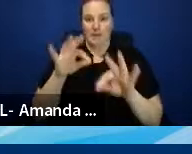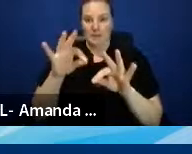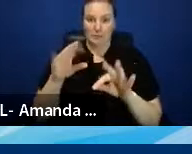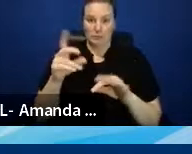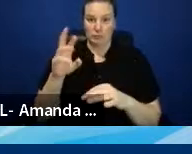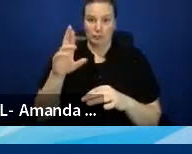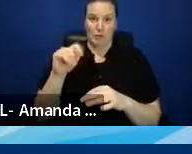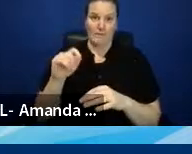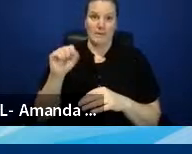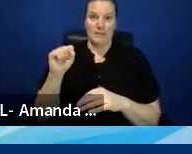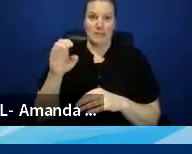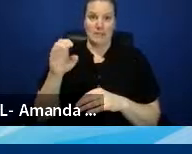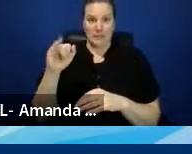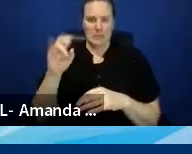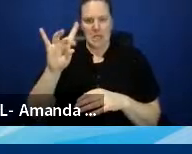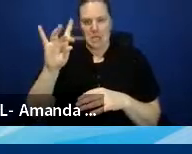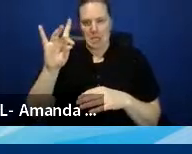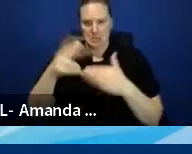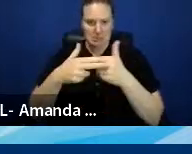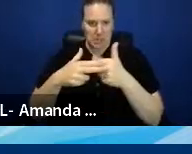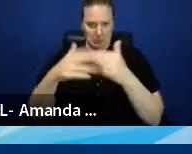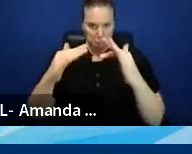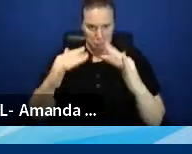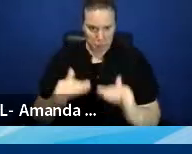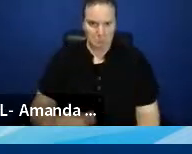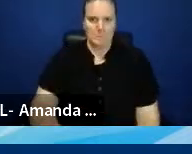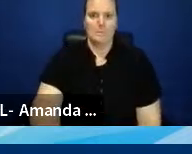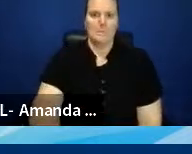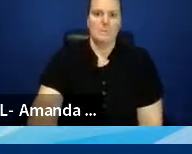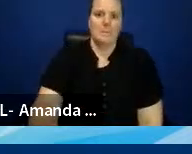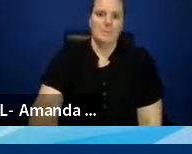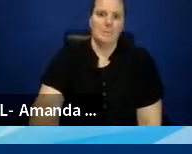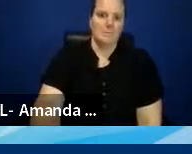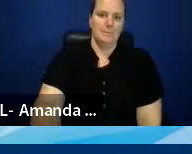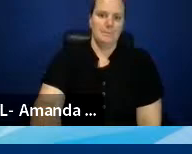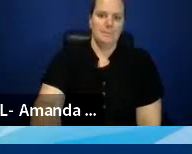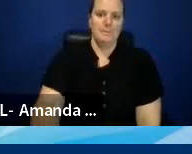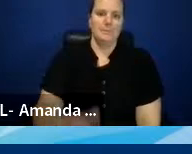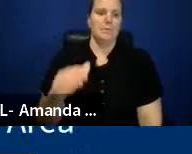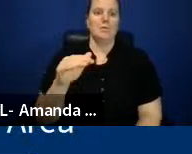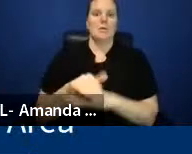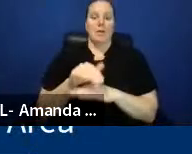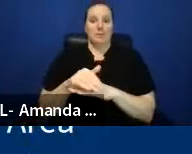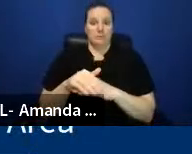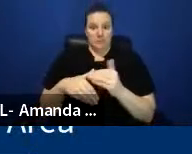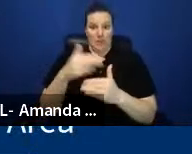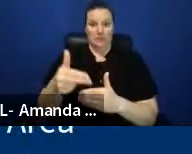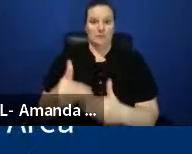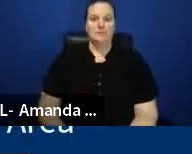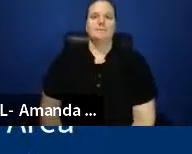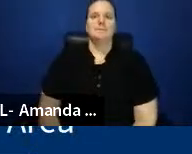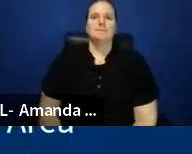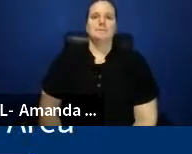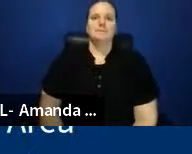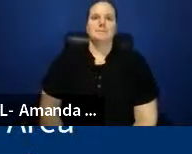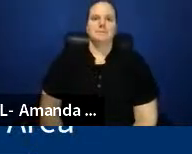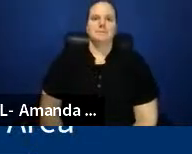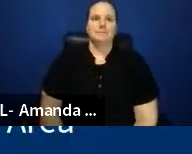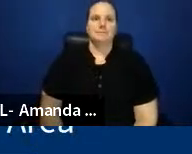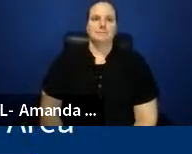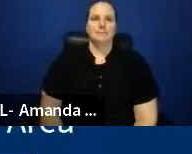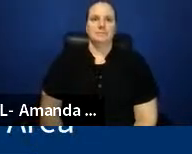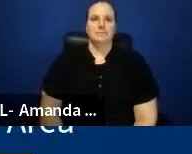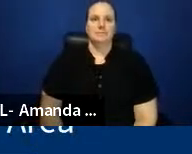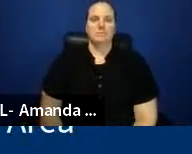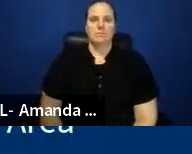about 8 slides that I have that I will kind of cover for us tonight. So let's go to the next slide. And each